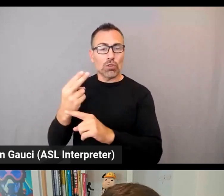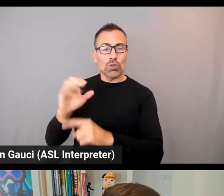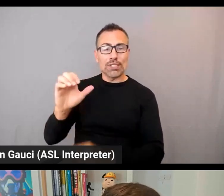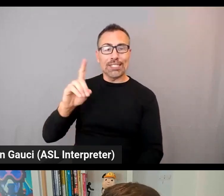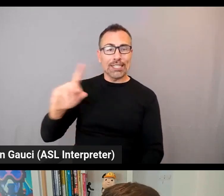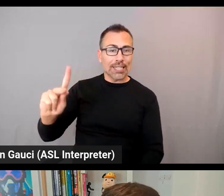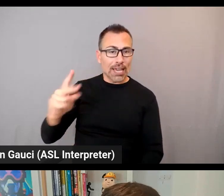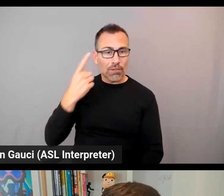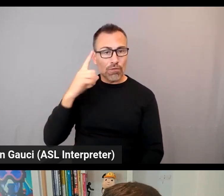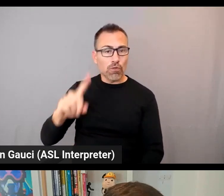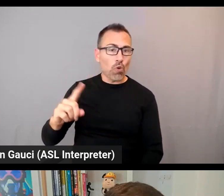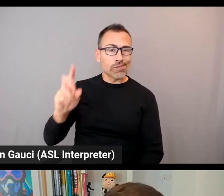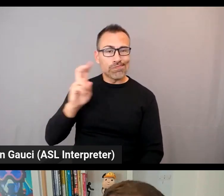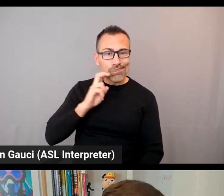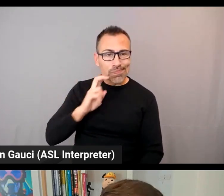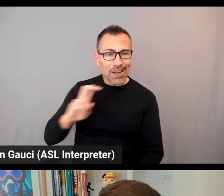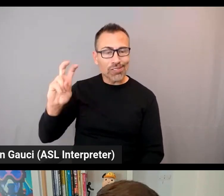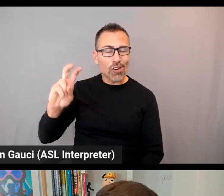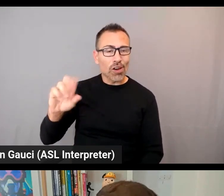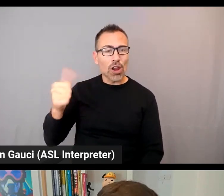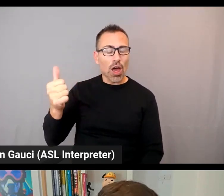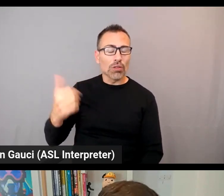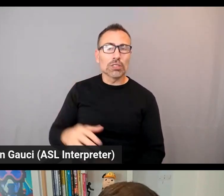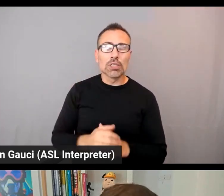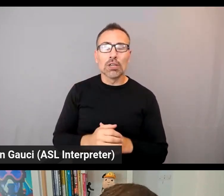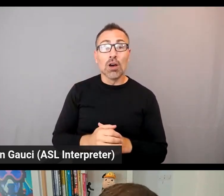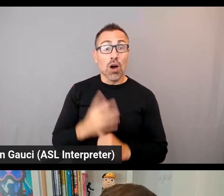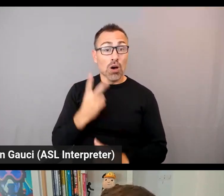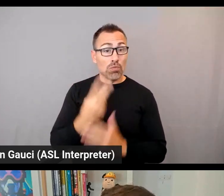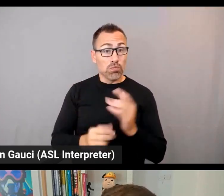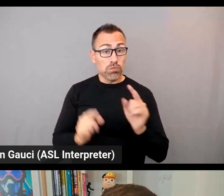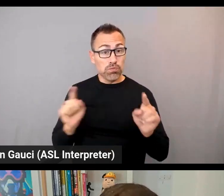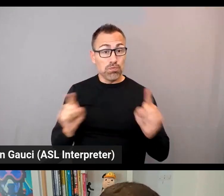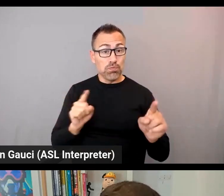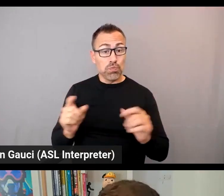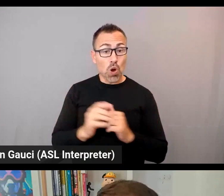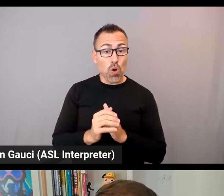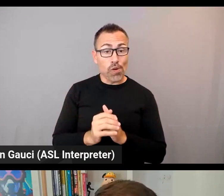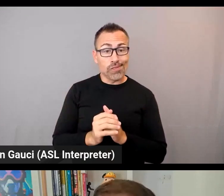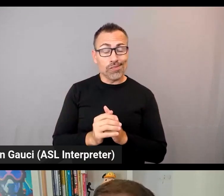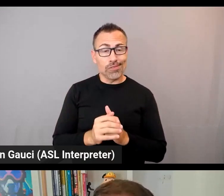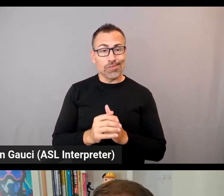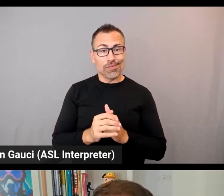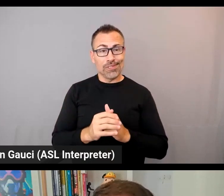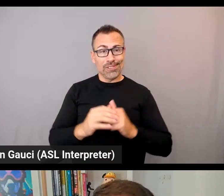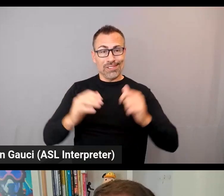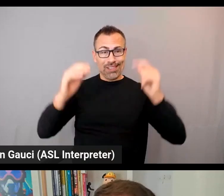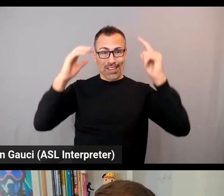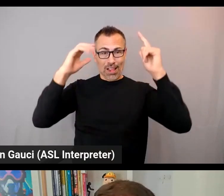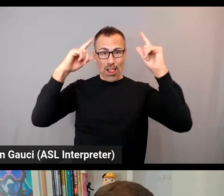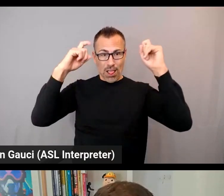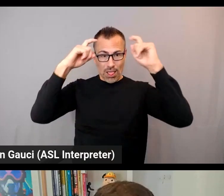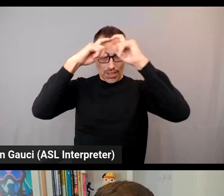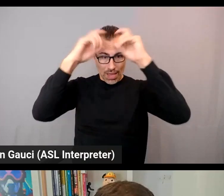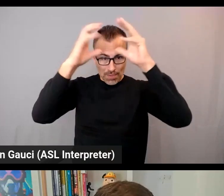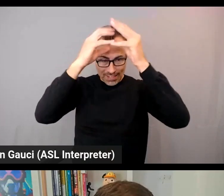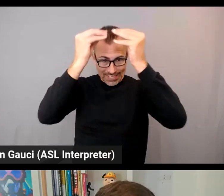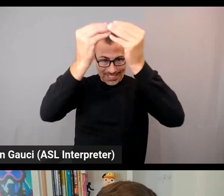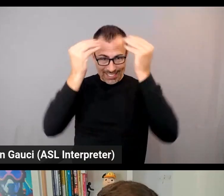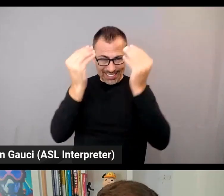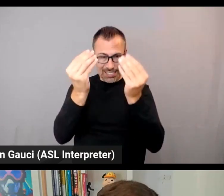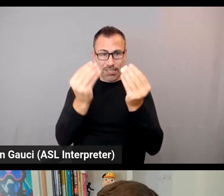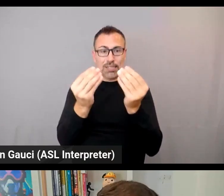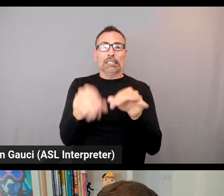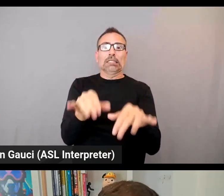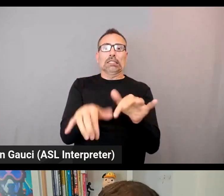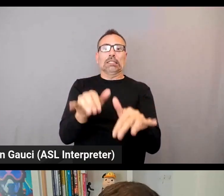Python, etc. Both of those, you're taking complexity out of your head and putting it on text. And in